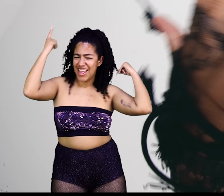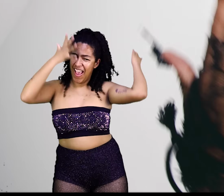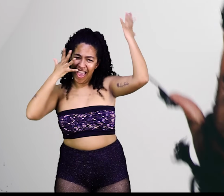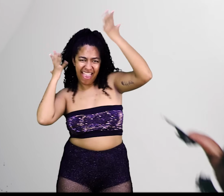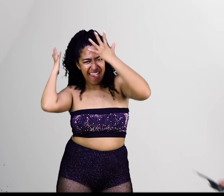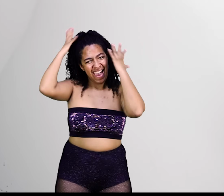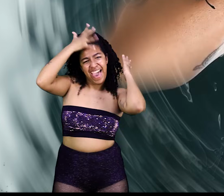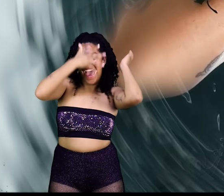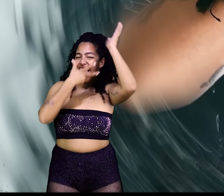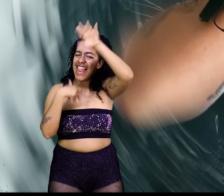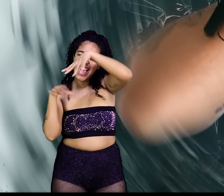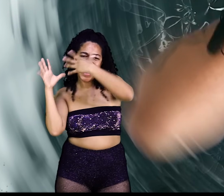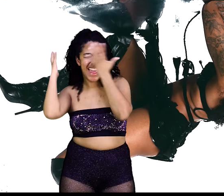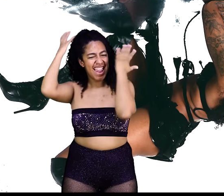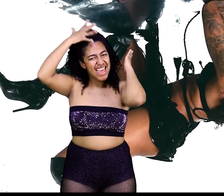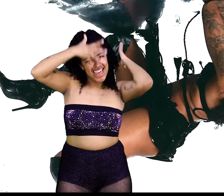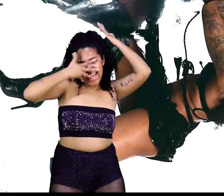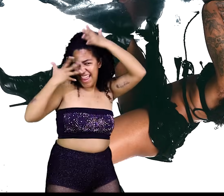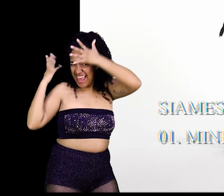freaking like me.